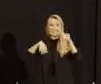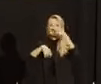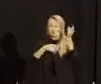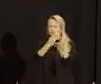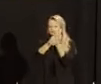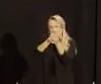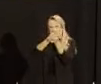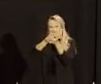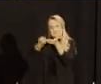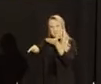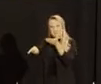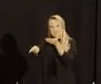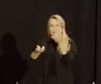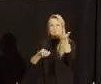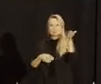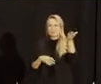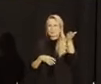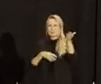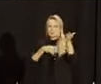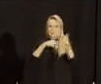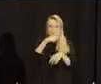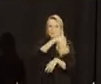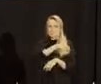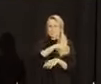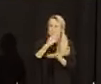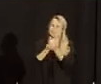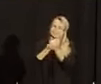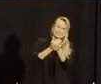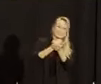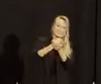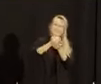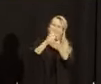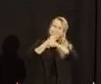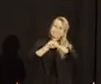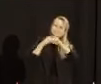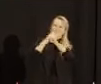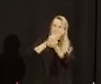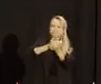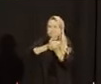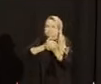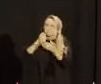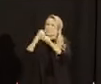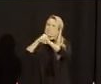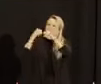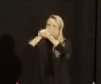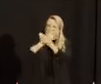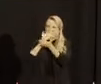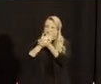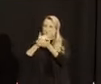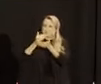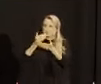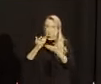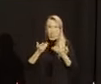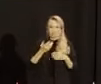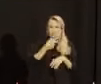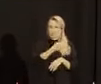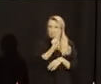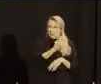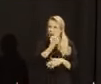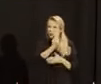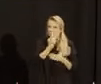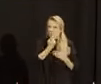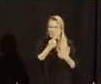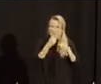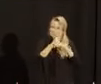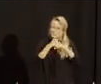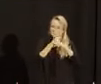needed in order to live in the community had to be built while she was out there. And so there were often times when she had